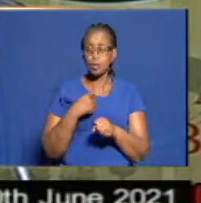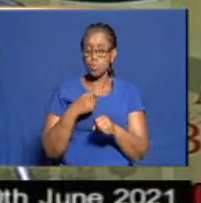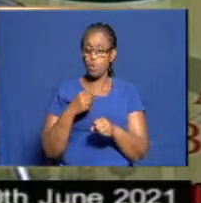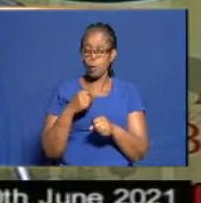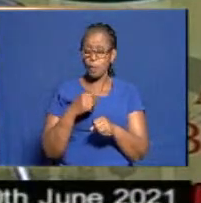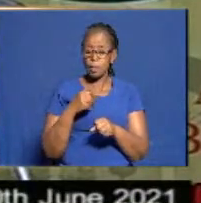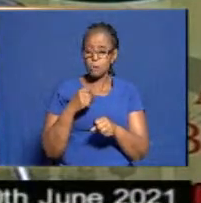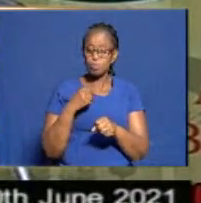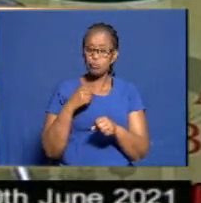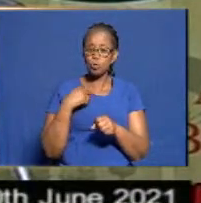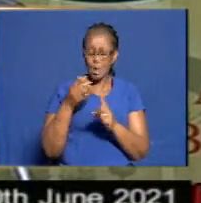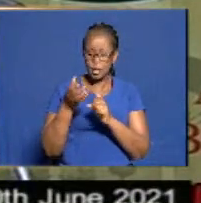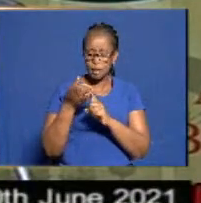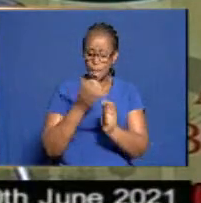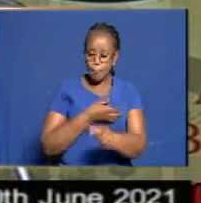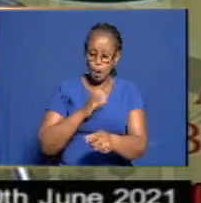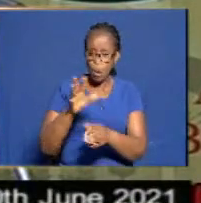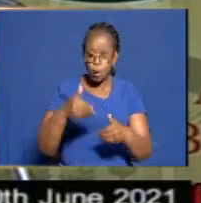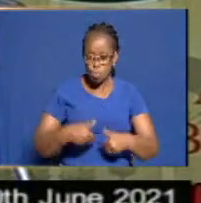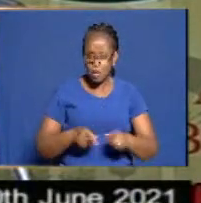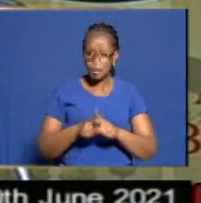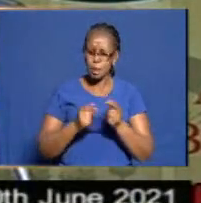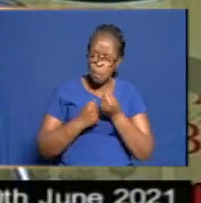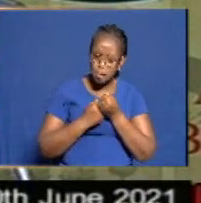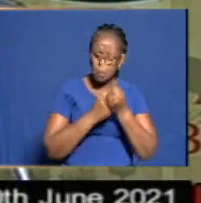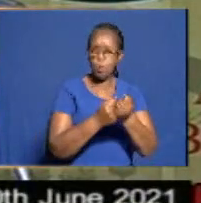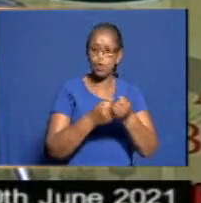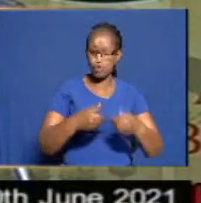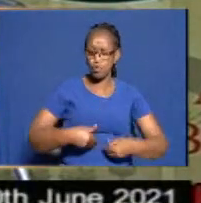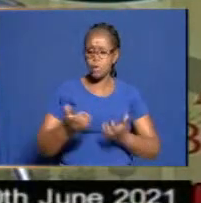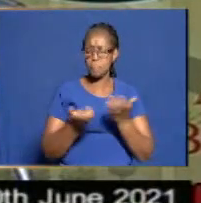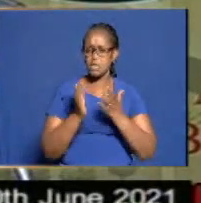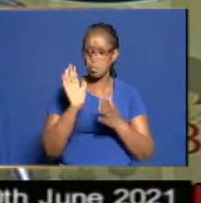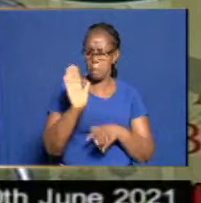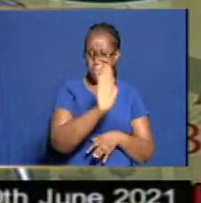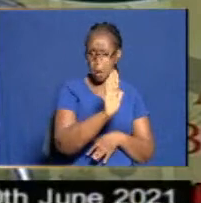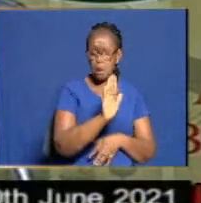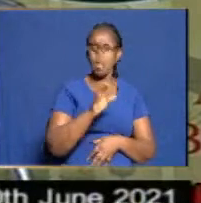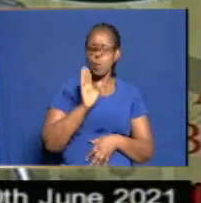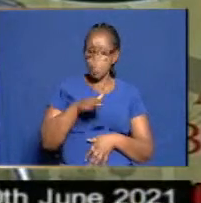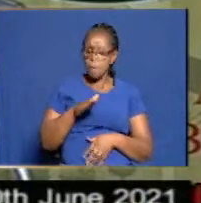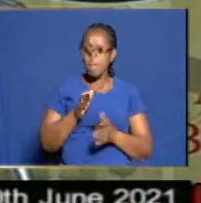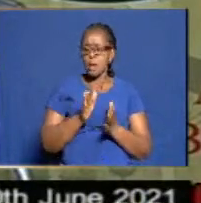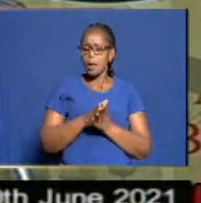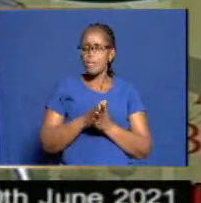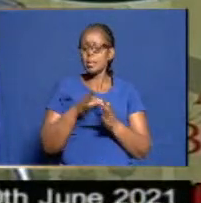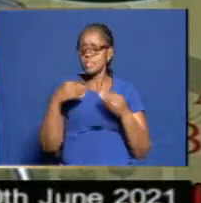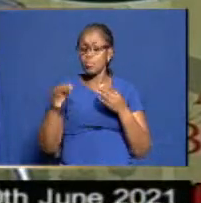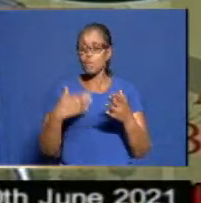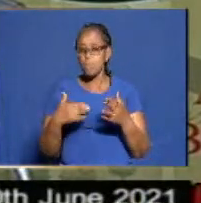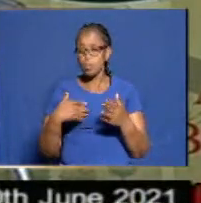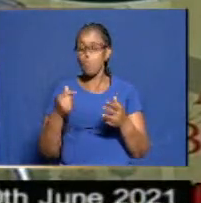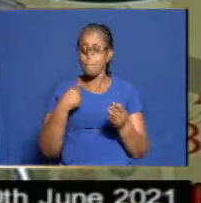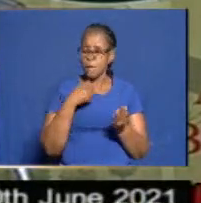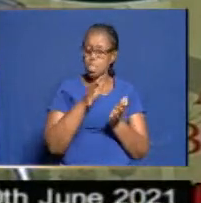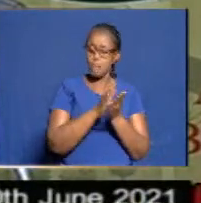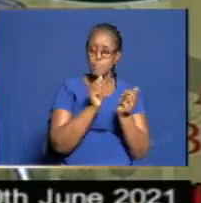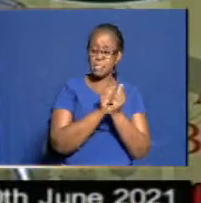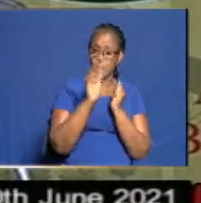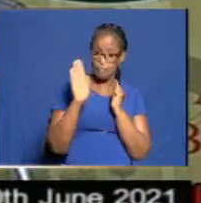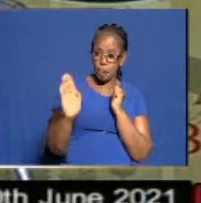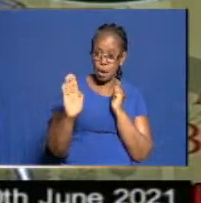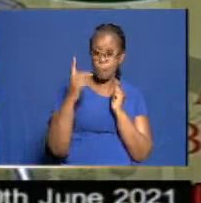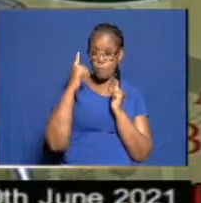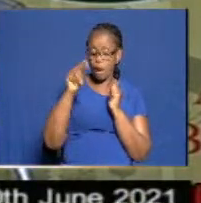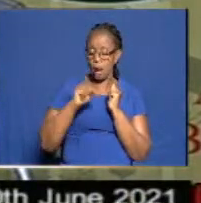youth and support businesses owned by youth, women and persons living with disabilities, I have set aside ₦10 billion for the National